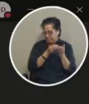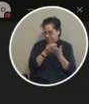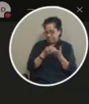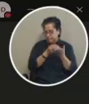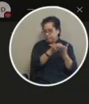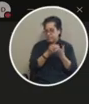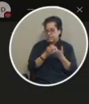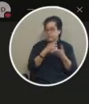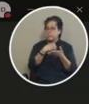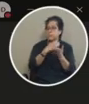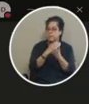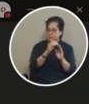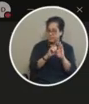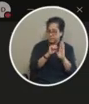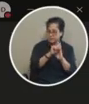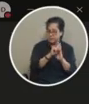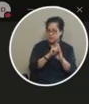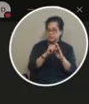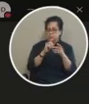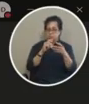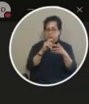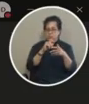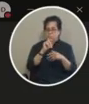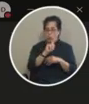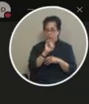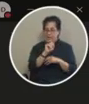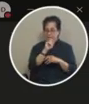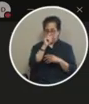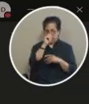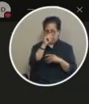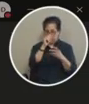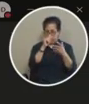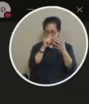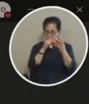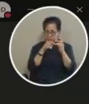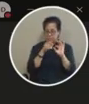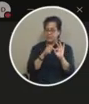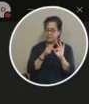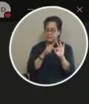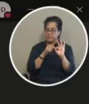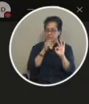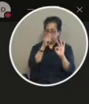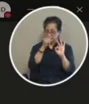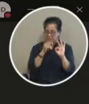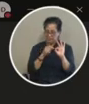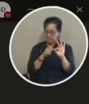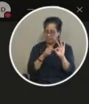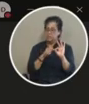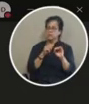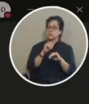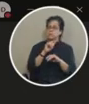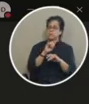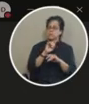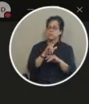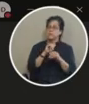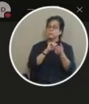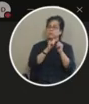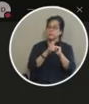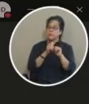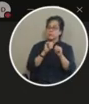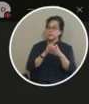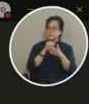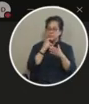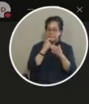And so for that, on the 9th whereas of the budget resolution document that we're voting on today, I'd like to make an amendment